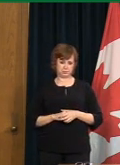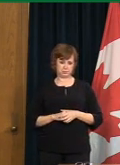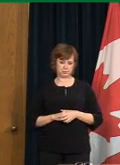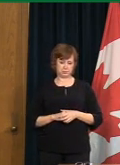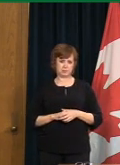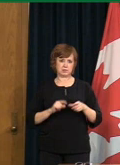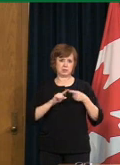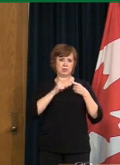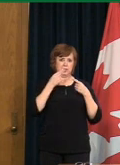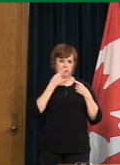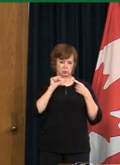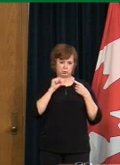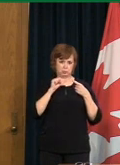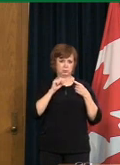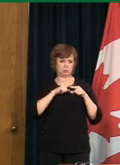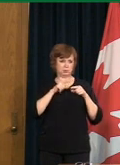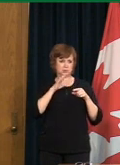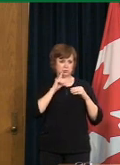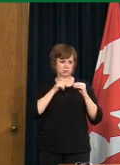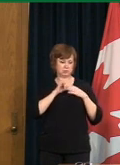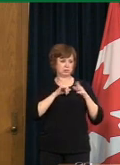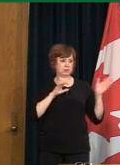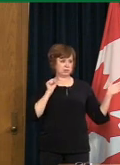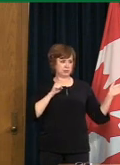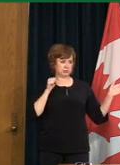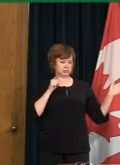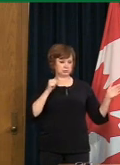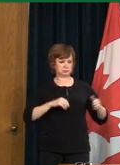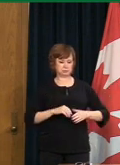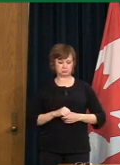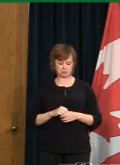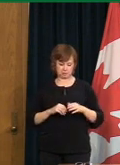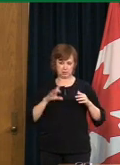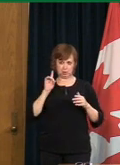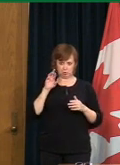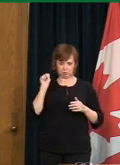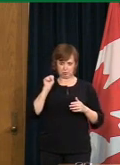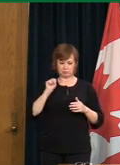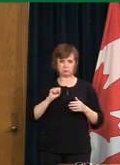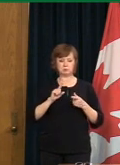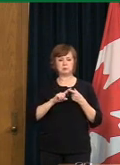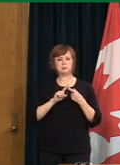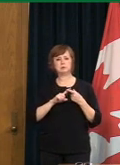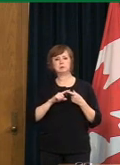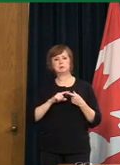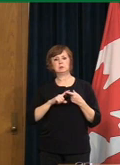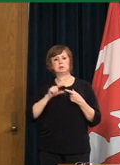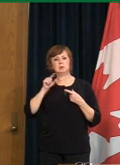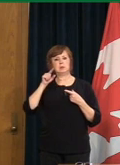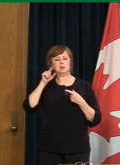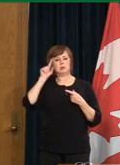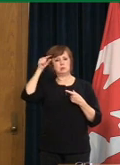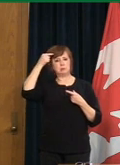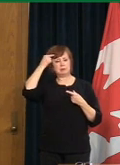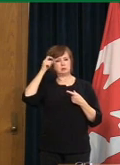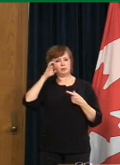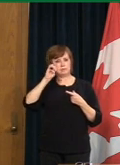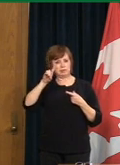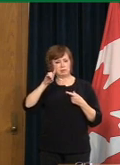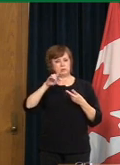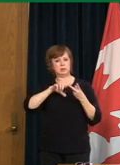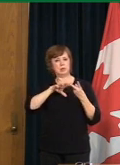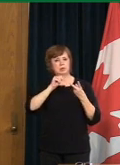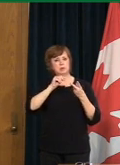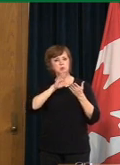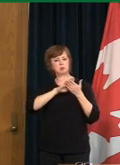respect to high schools, but you can speak to the rest. Thanks. So, we have detailed discussions with the Ministry of Education and with all school